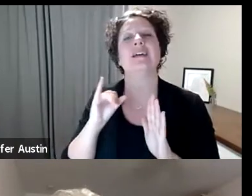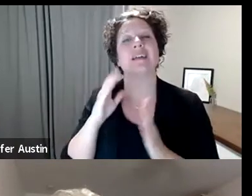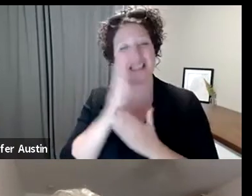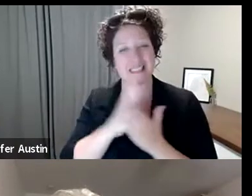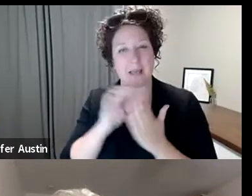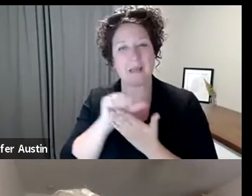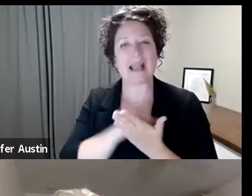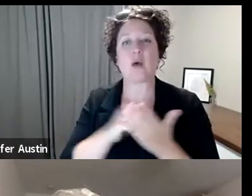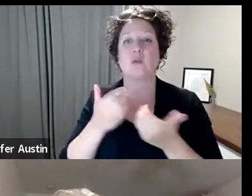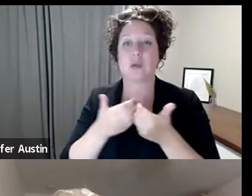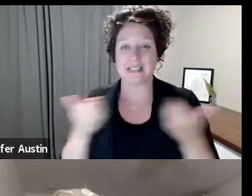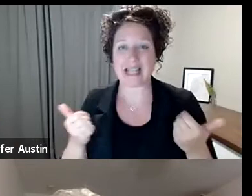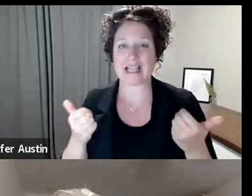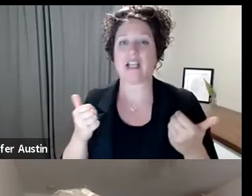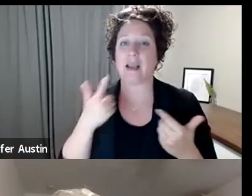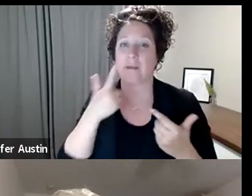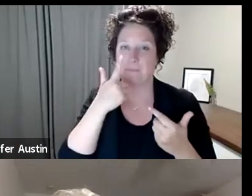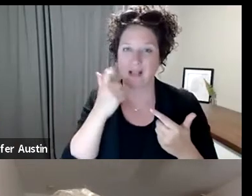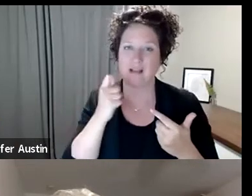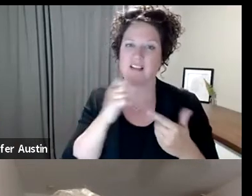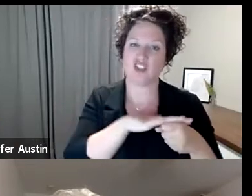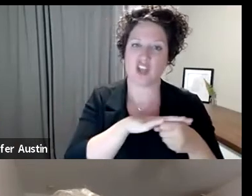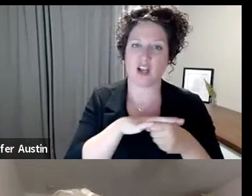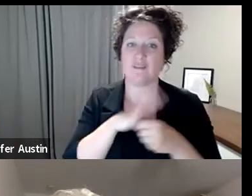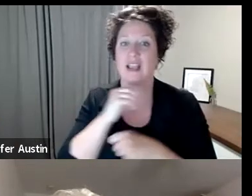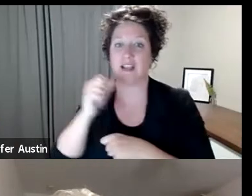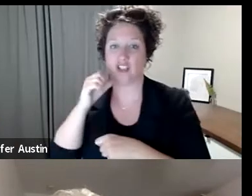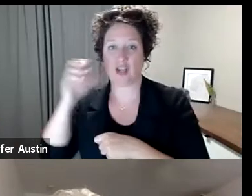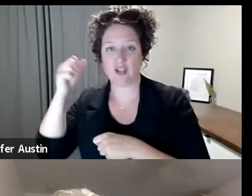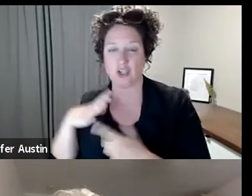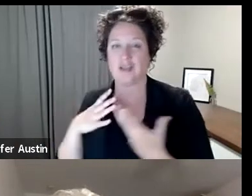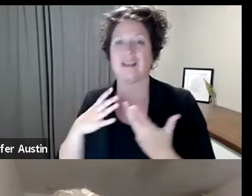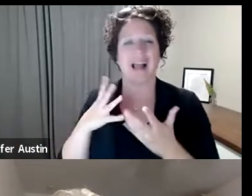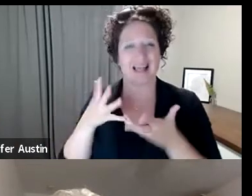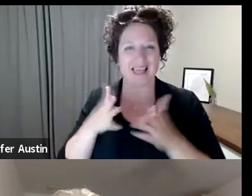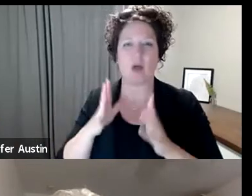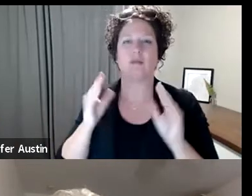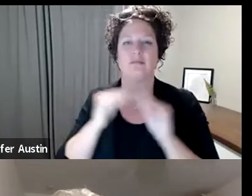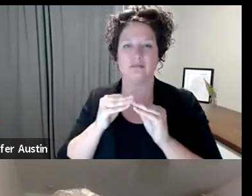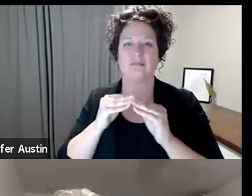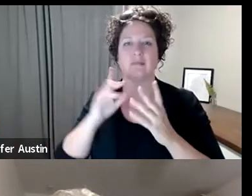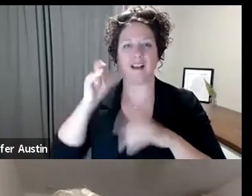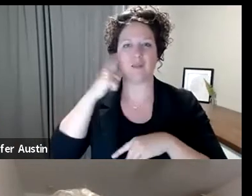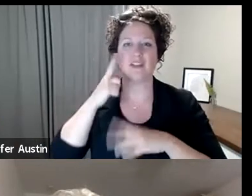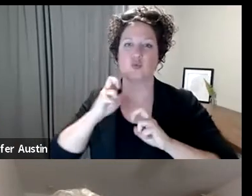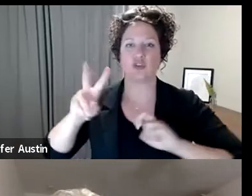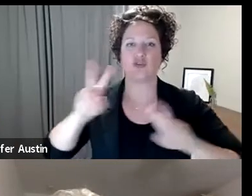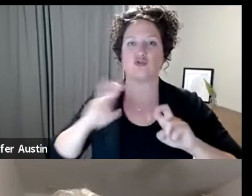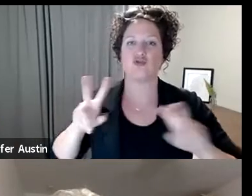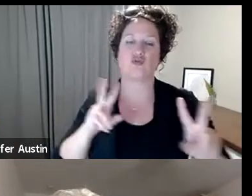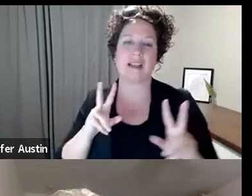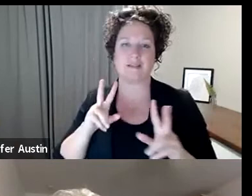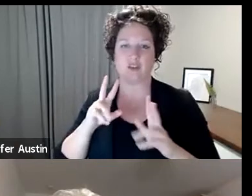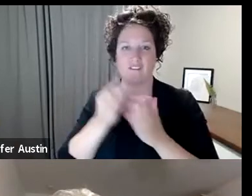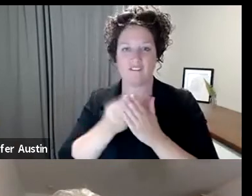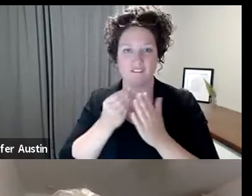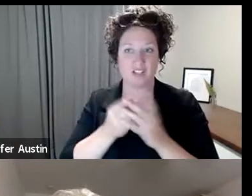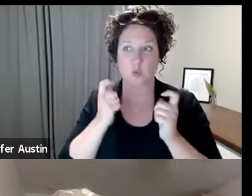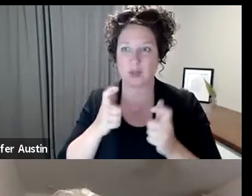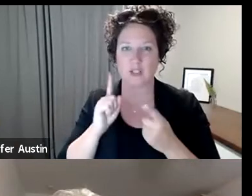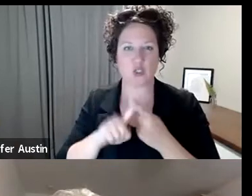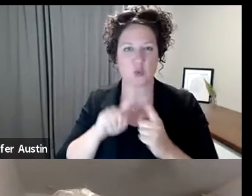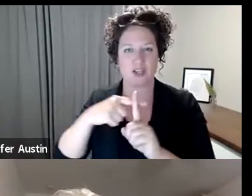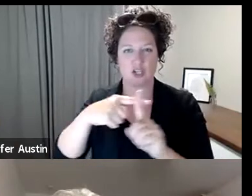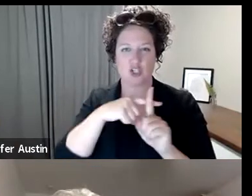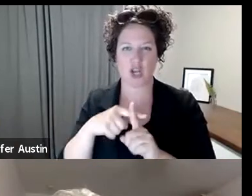were segregated at geography and gender level allowed many governments to transfer funds quickly into targeted accounts. Again, let's not